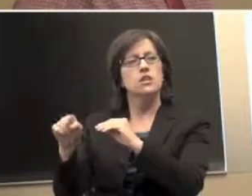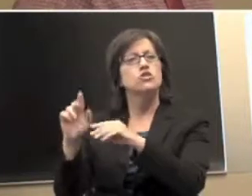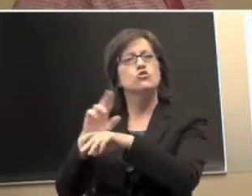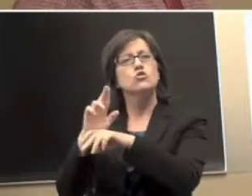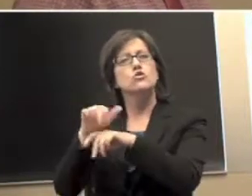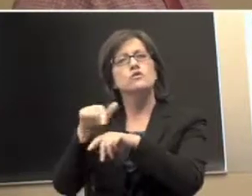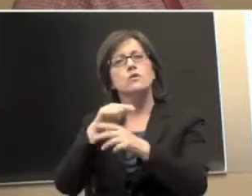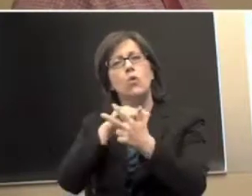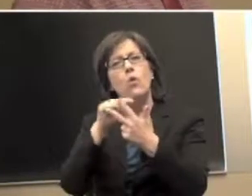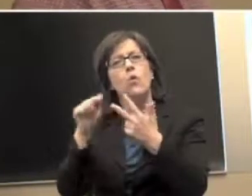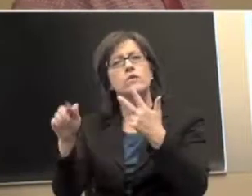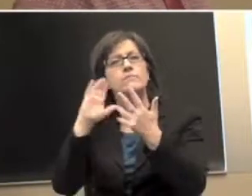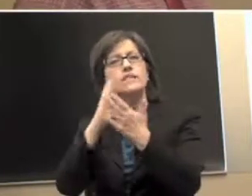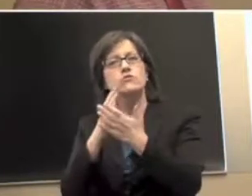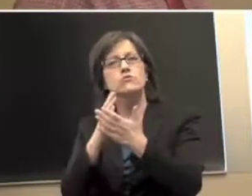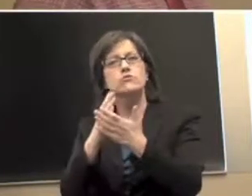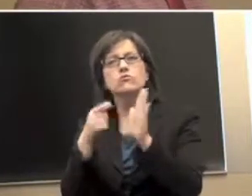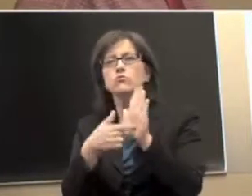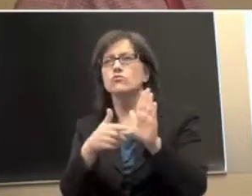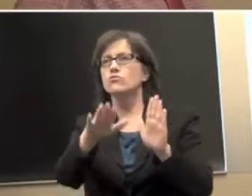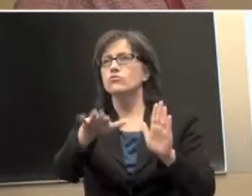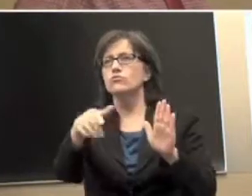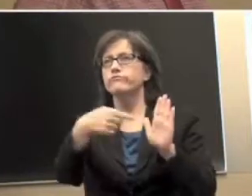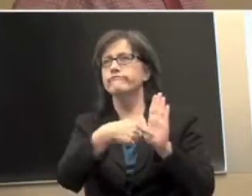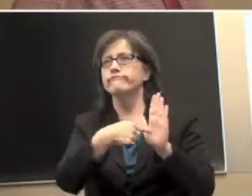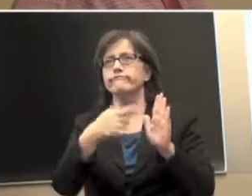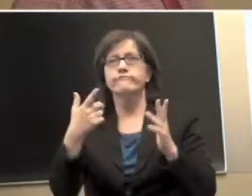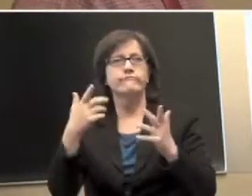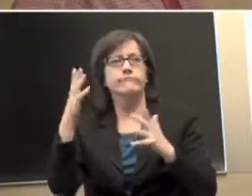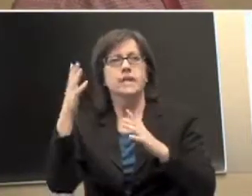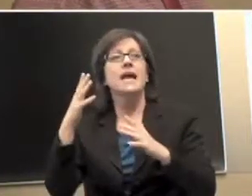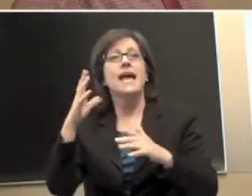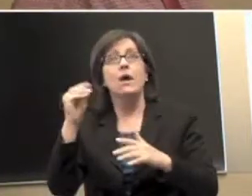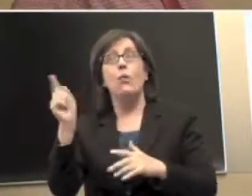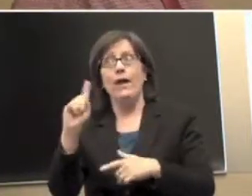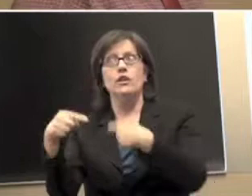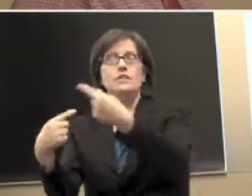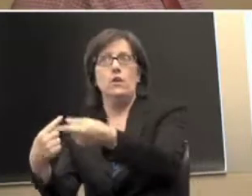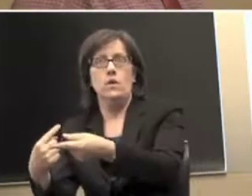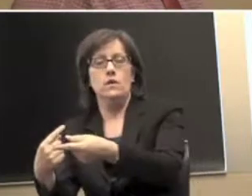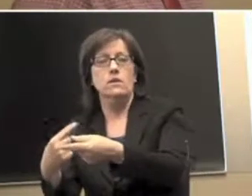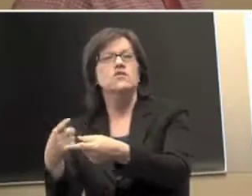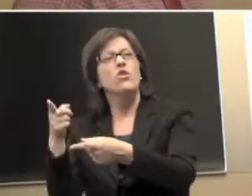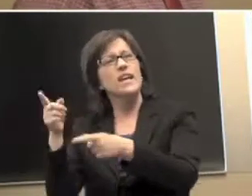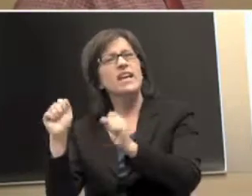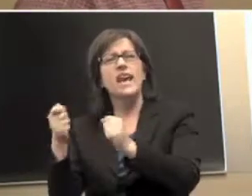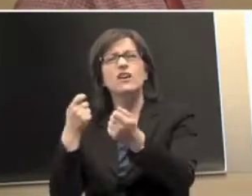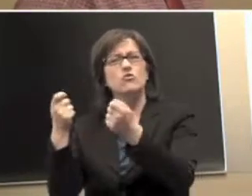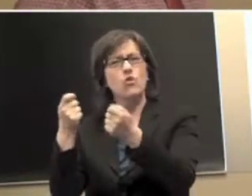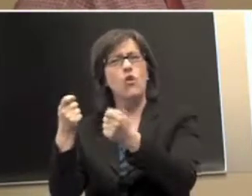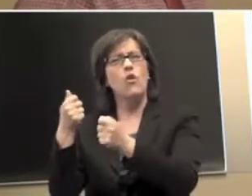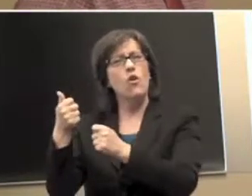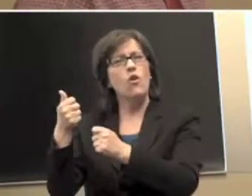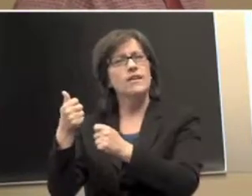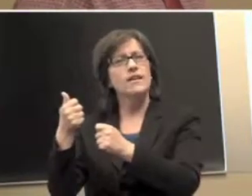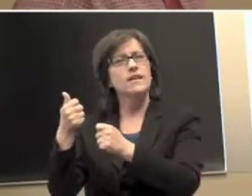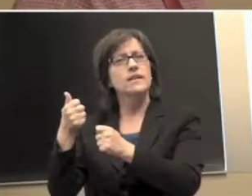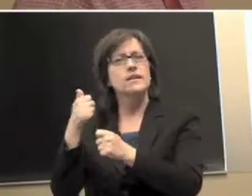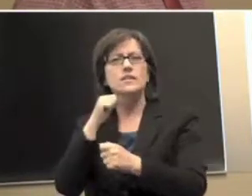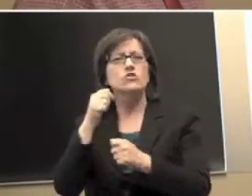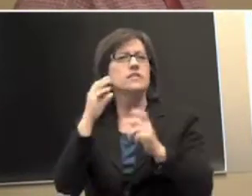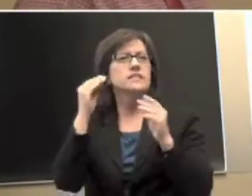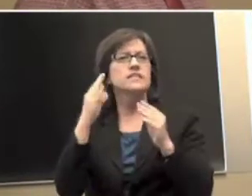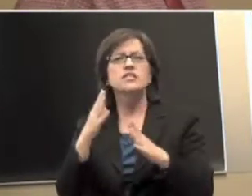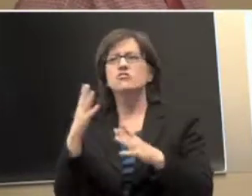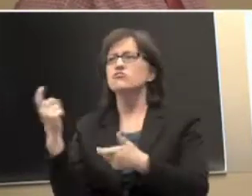these pictures to indicate when he needs a break and where he's going. So he can sort of have control over, not just that the teacher's